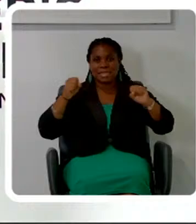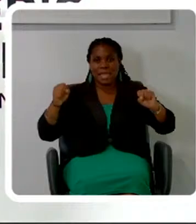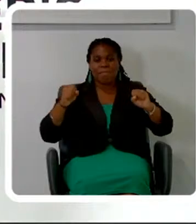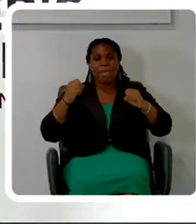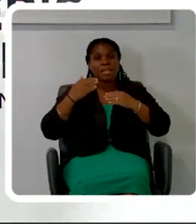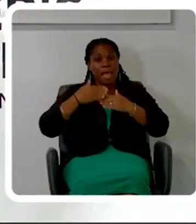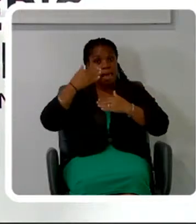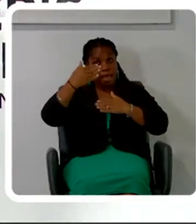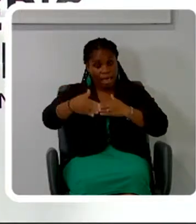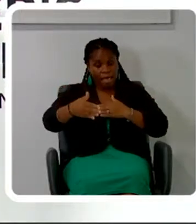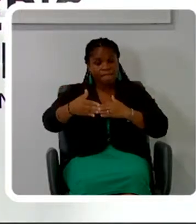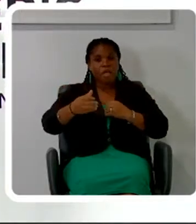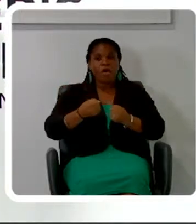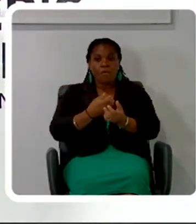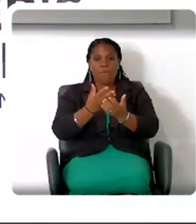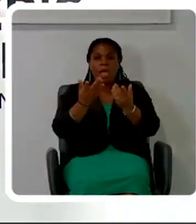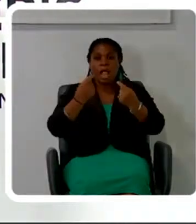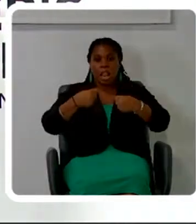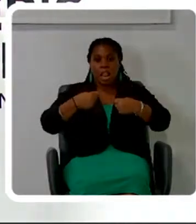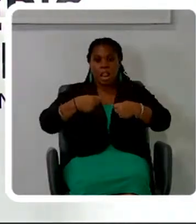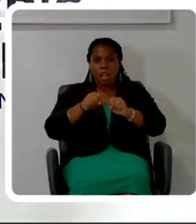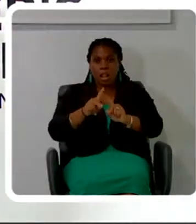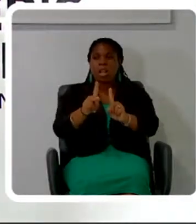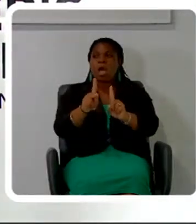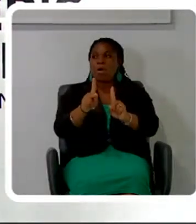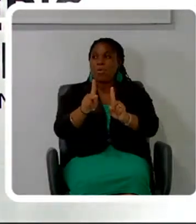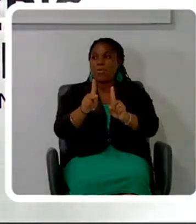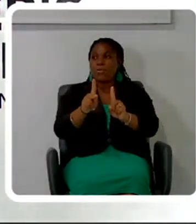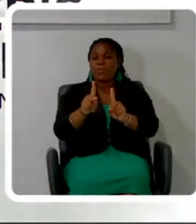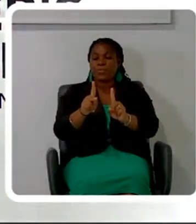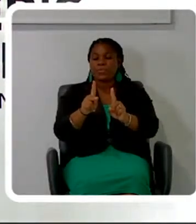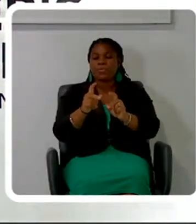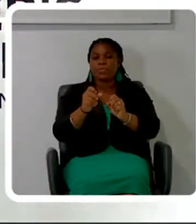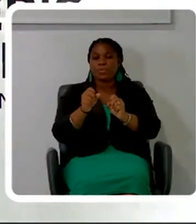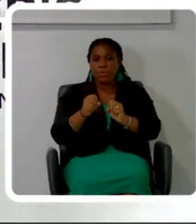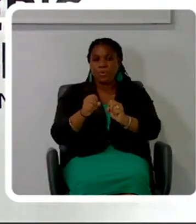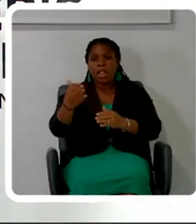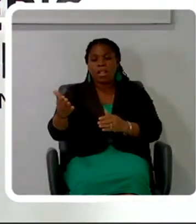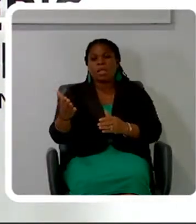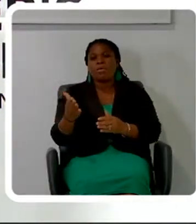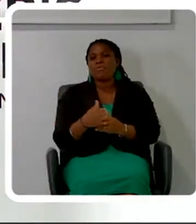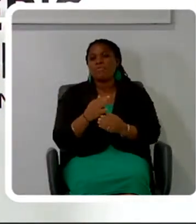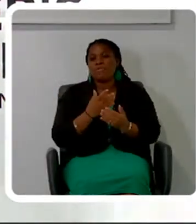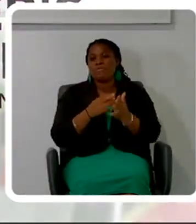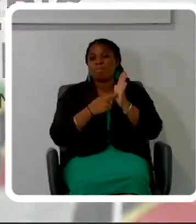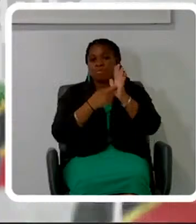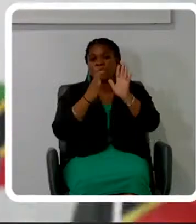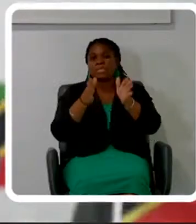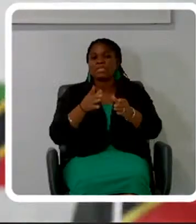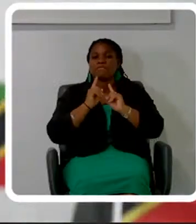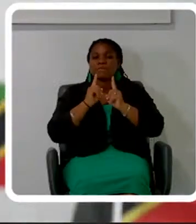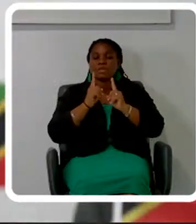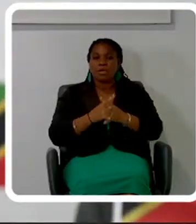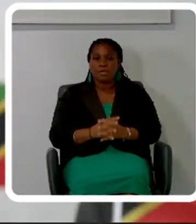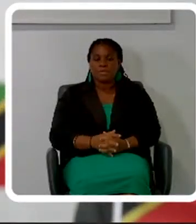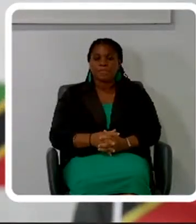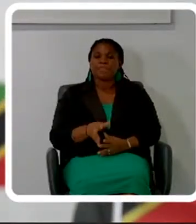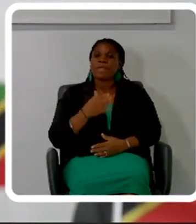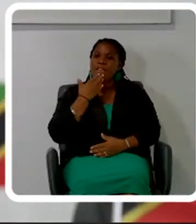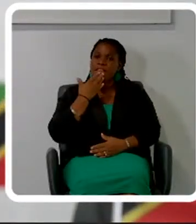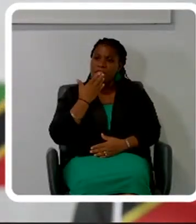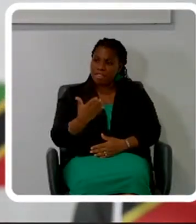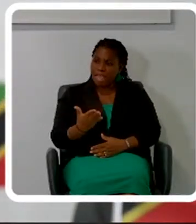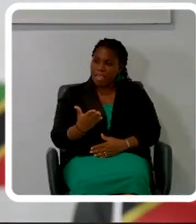will open the floor to questions from the media and commence our discussion. Thanks for being here. Thank you very much,